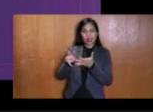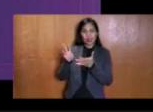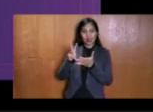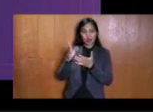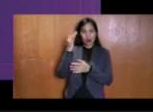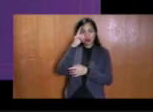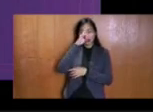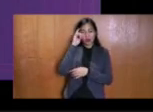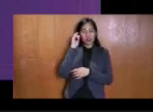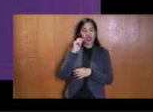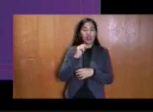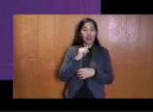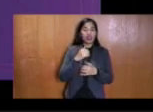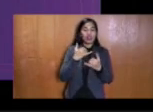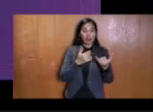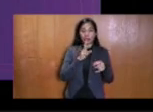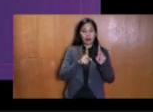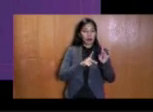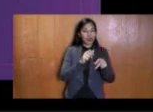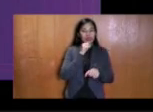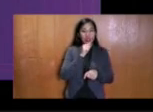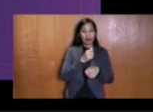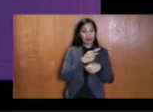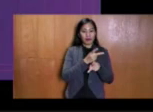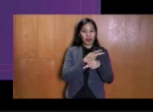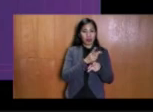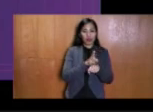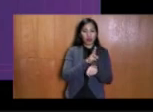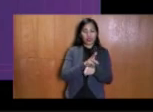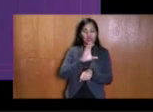CD. In the case, research and development,